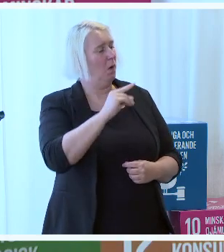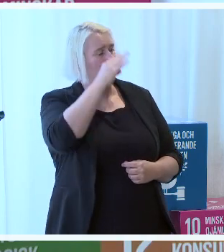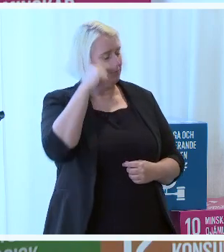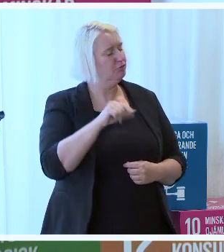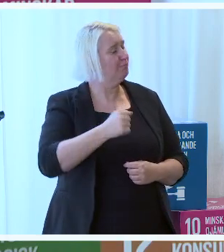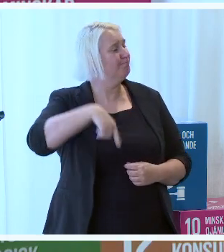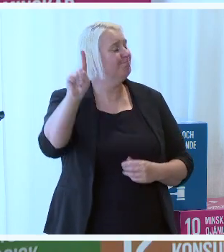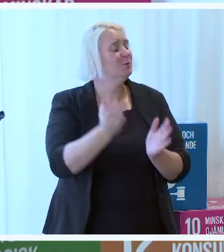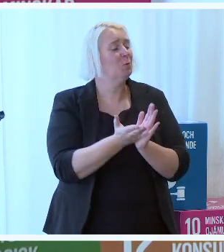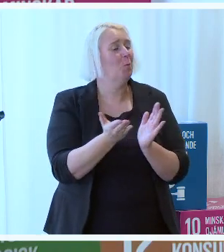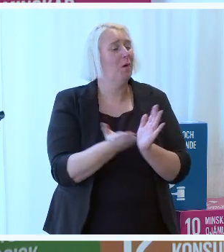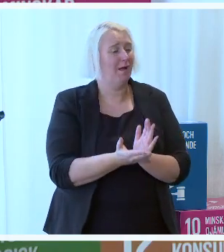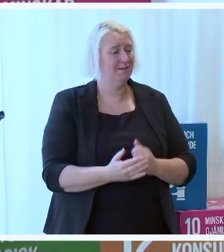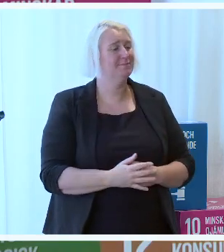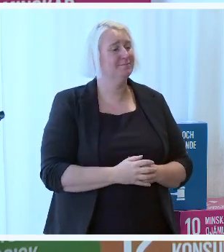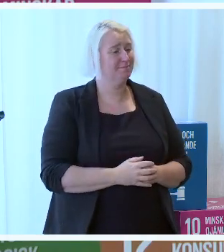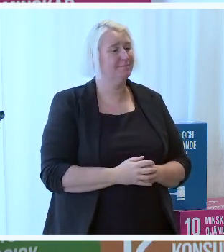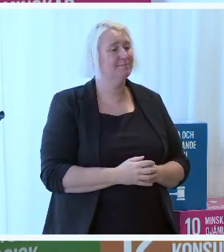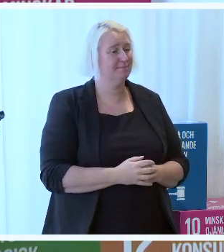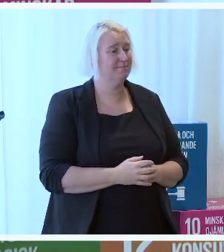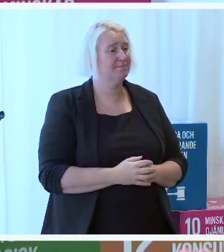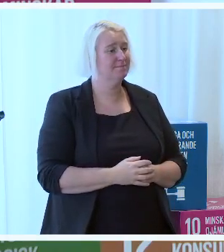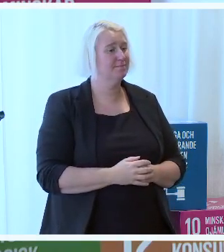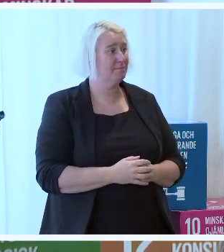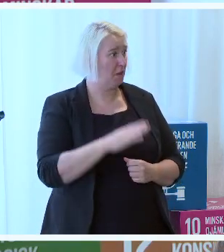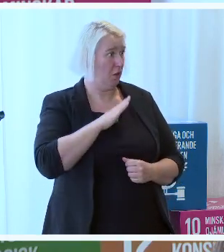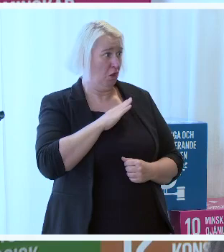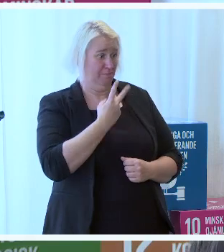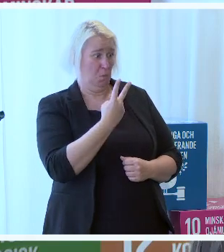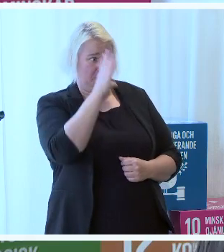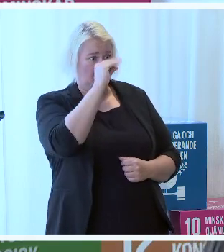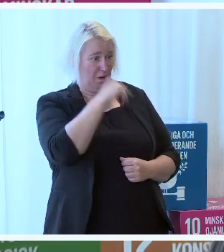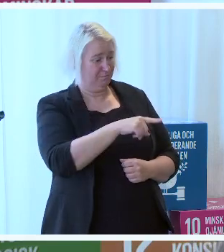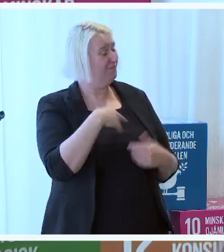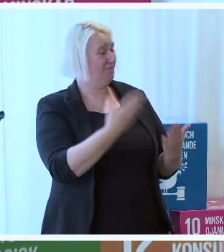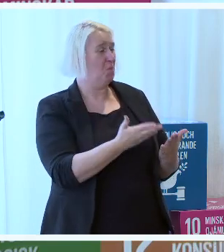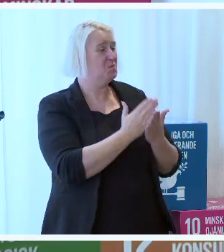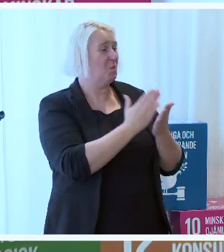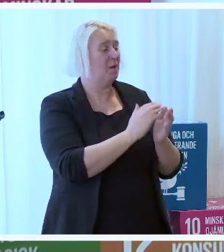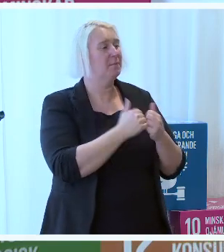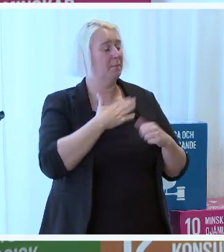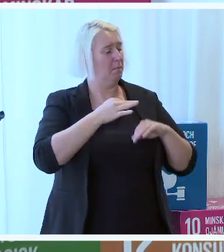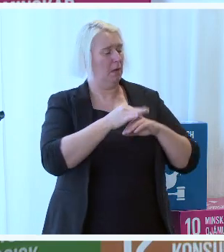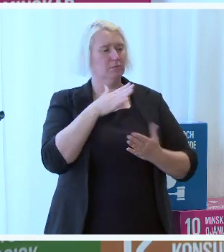3 children, her 2 sons go to school, but her husband had decided that her daughter shouldn't go to school because